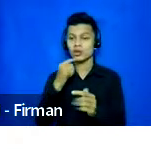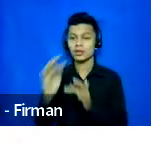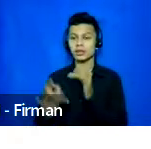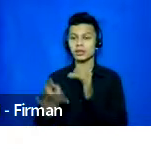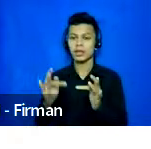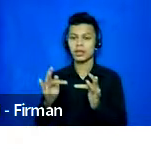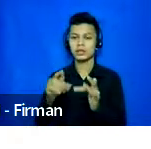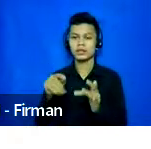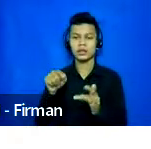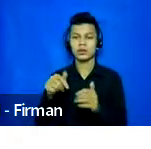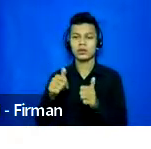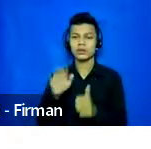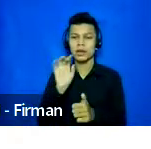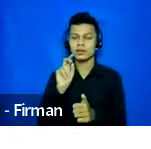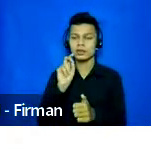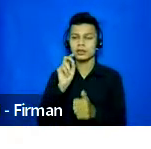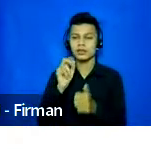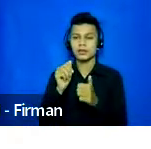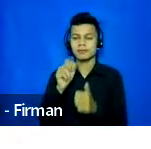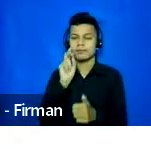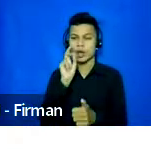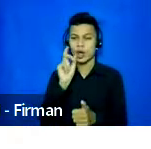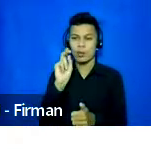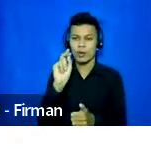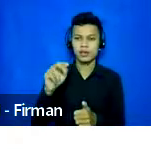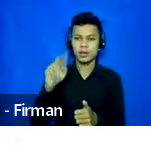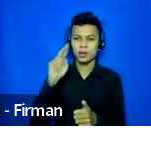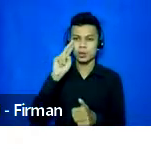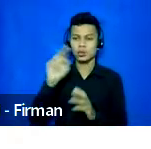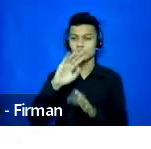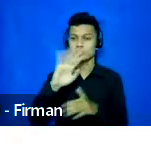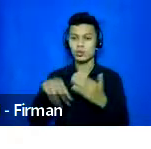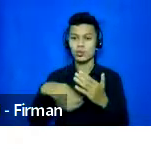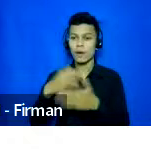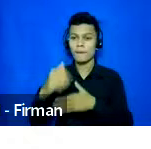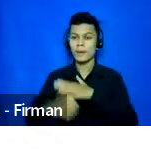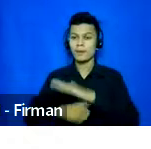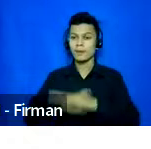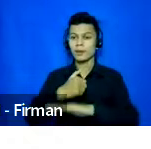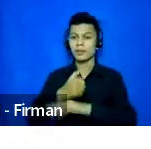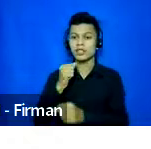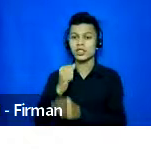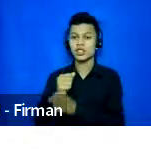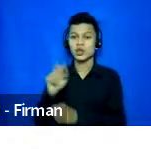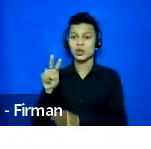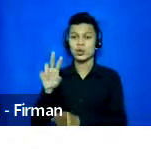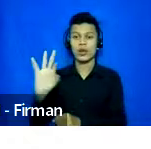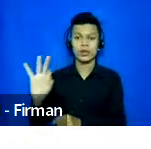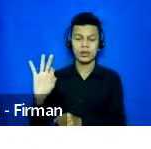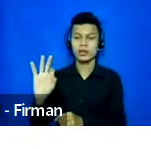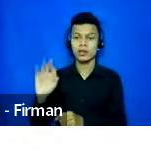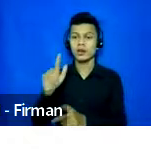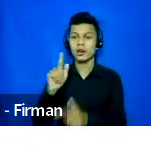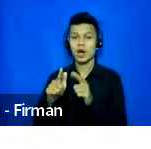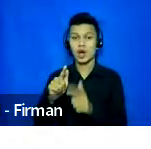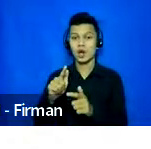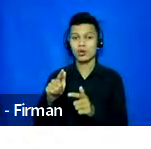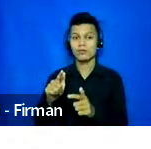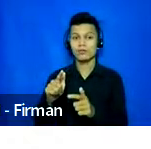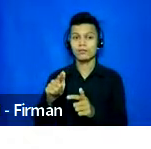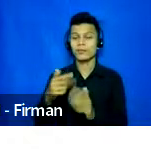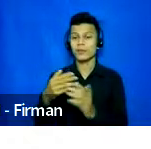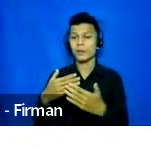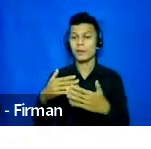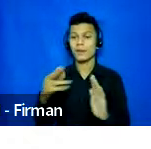G20 leaders that free open source need to be available for